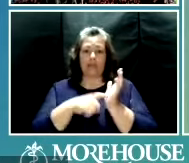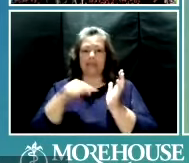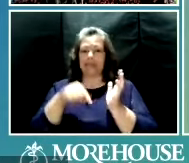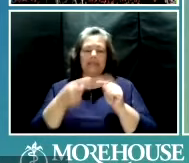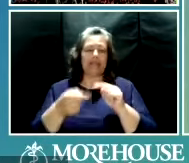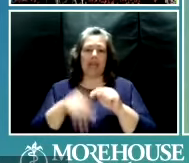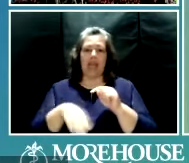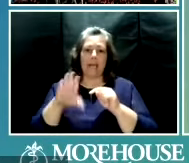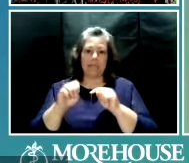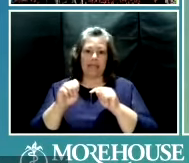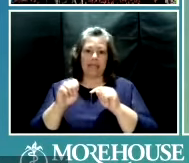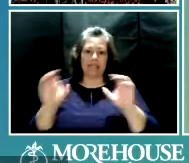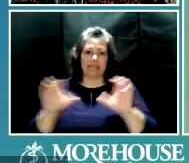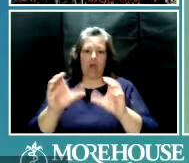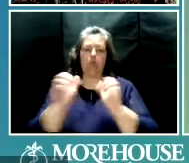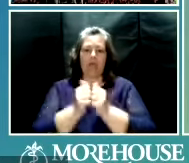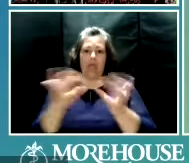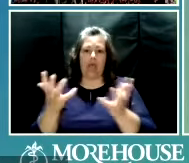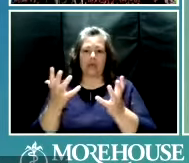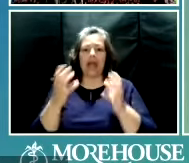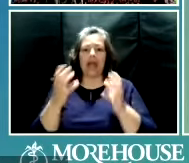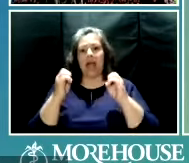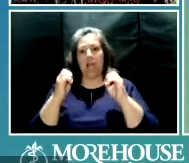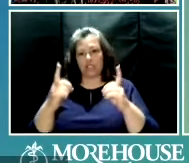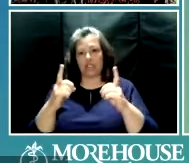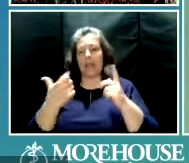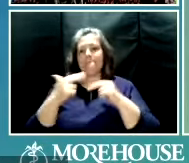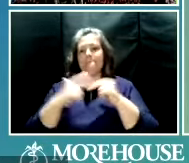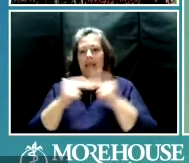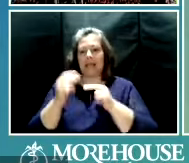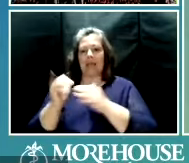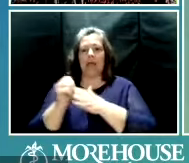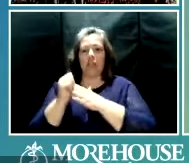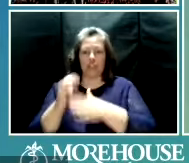be done without educating and building the leadership